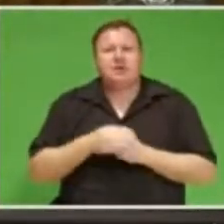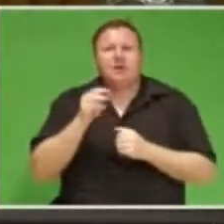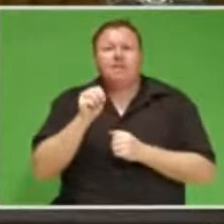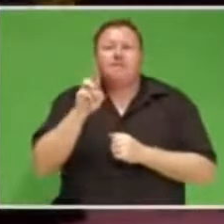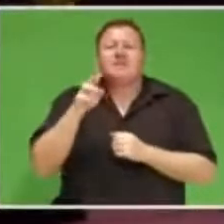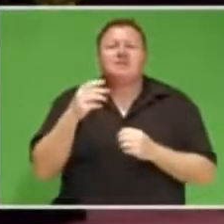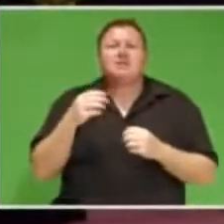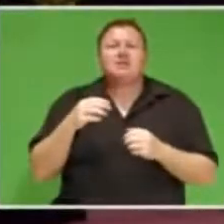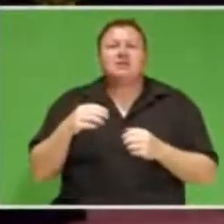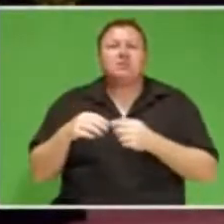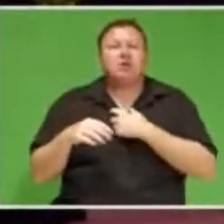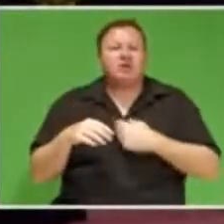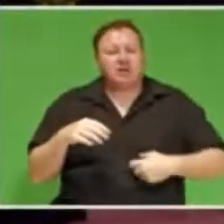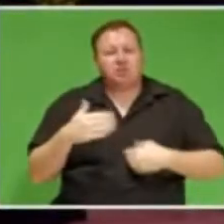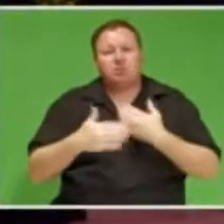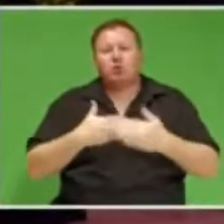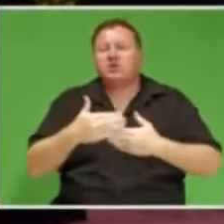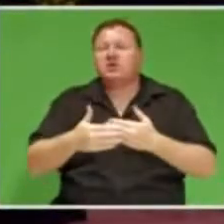President.